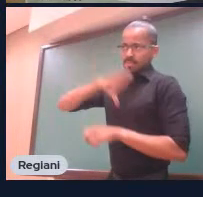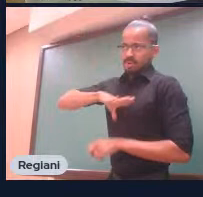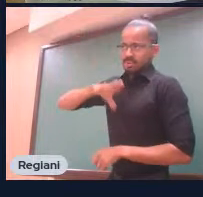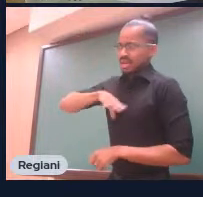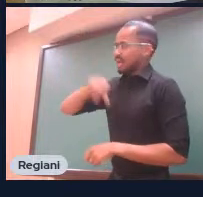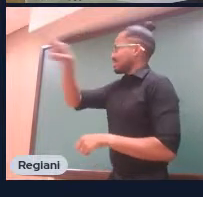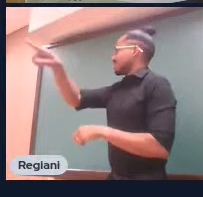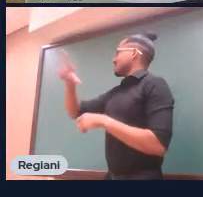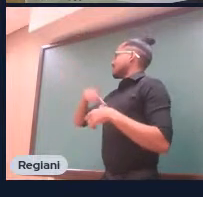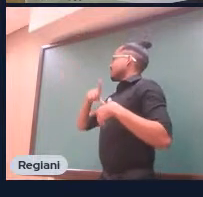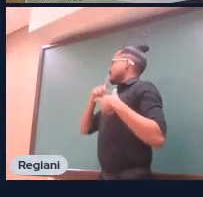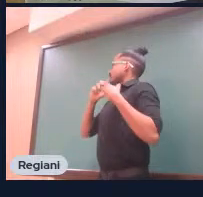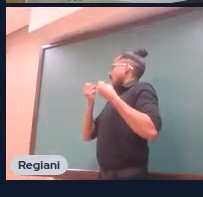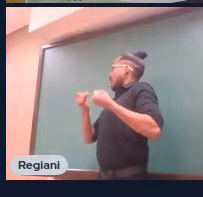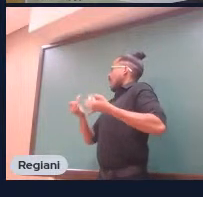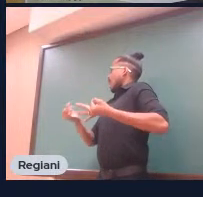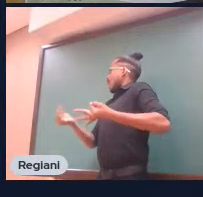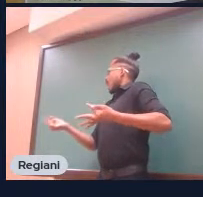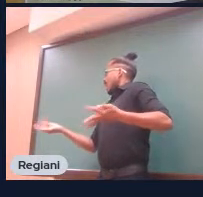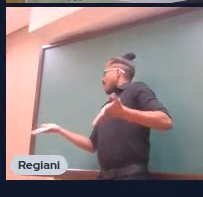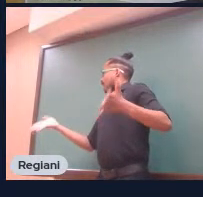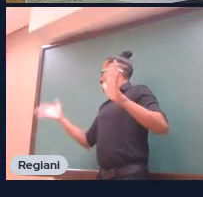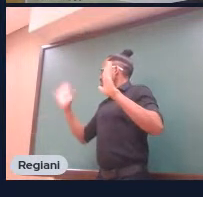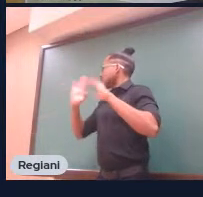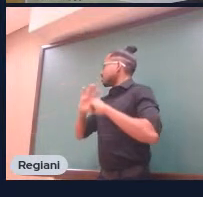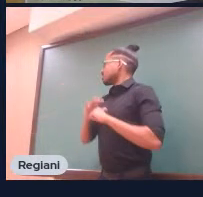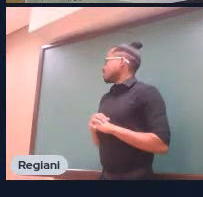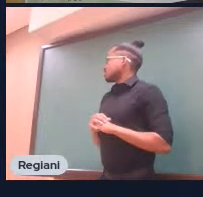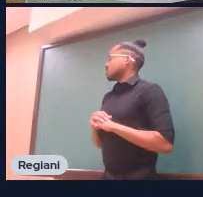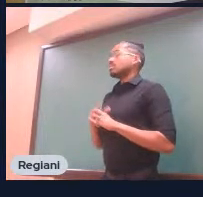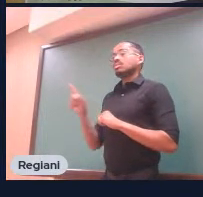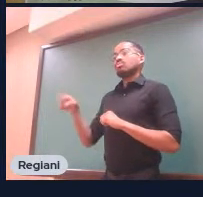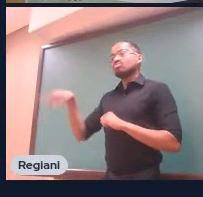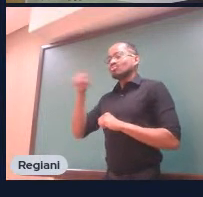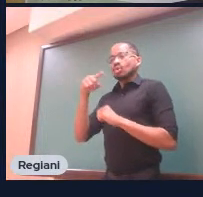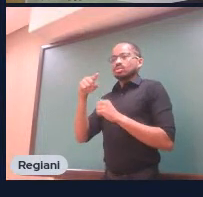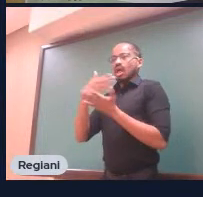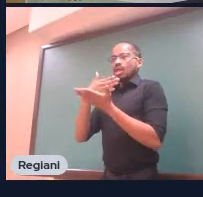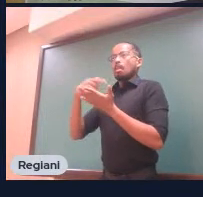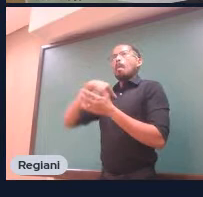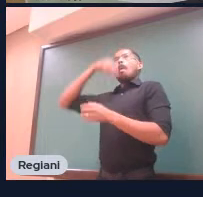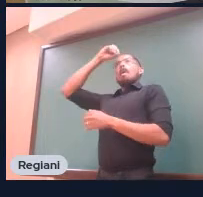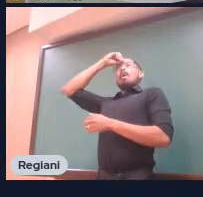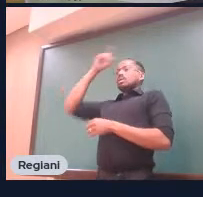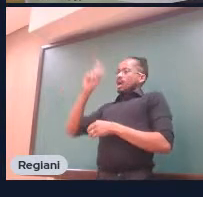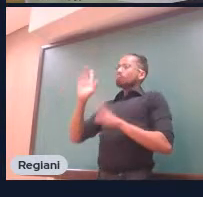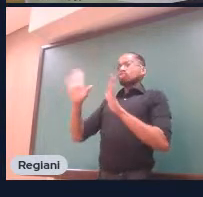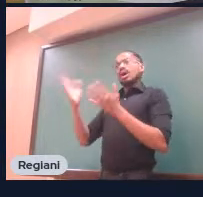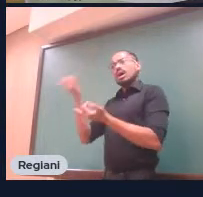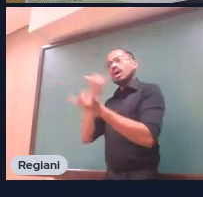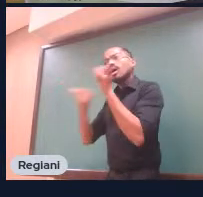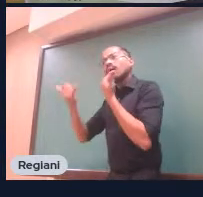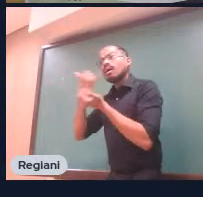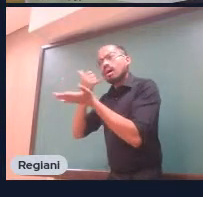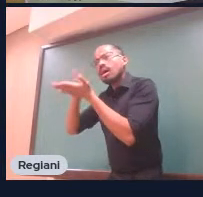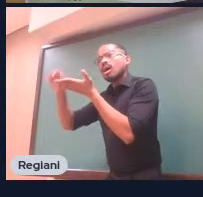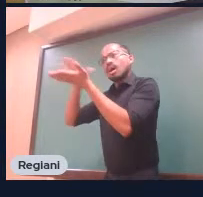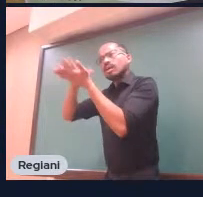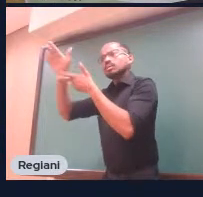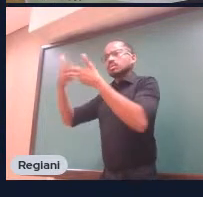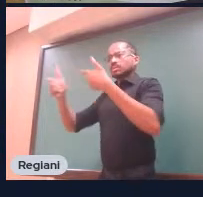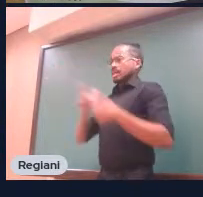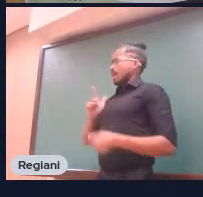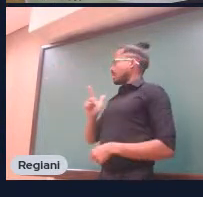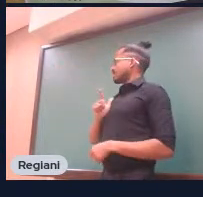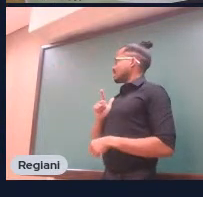we can choose the good ones to include in our dictionary. So we will not start from scratch, machines will help us do that. So, all in all, we go from a